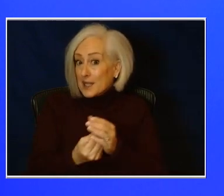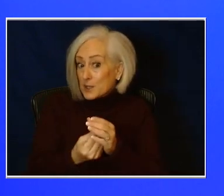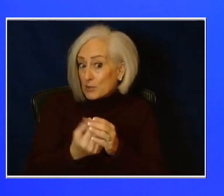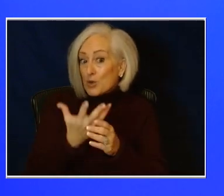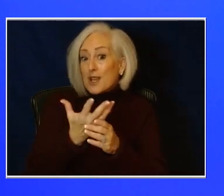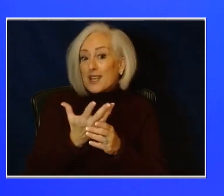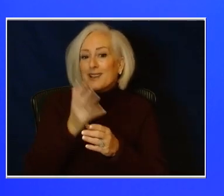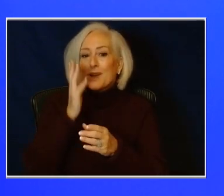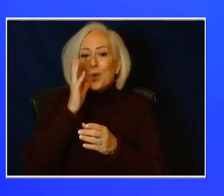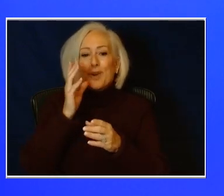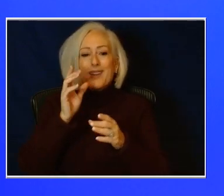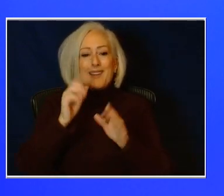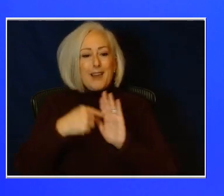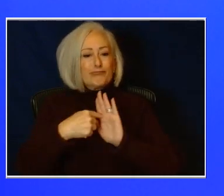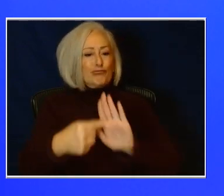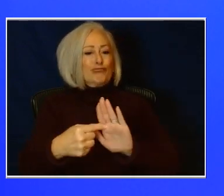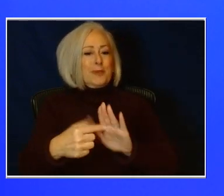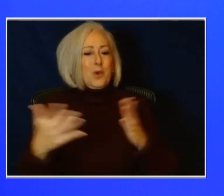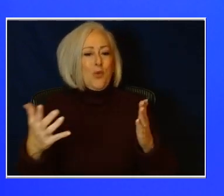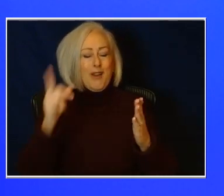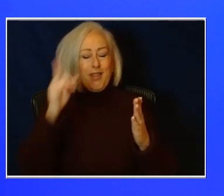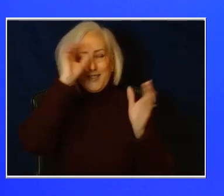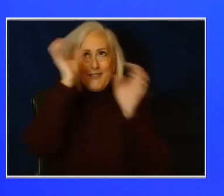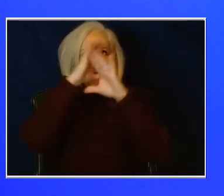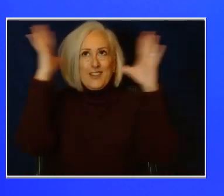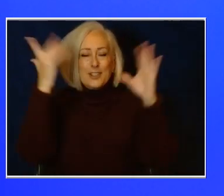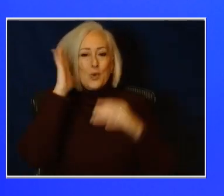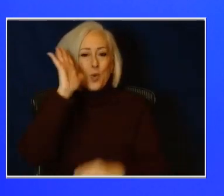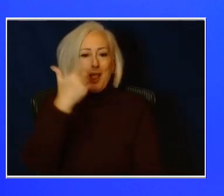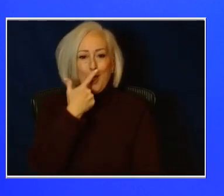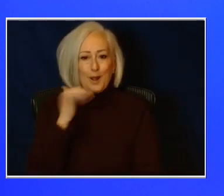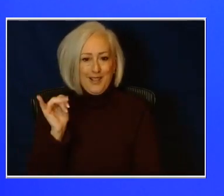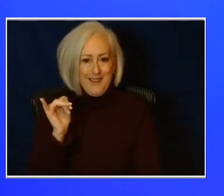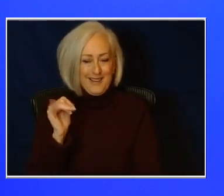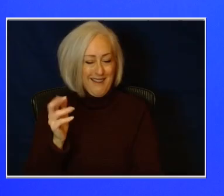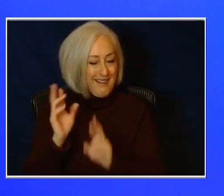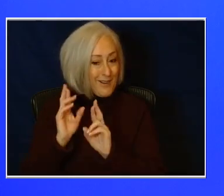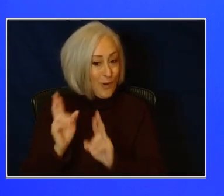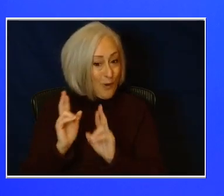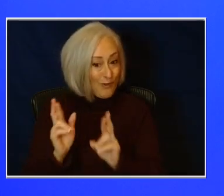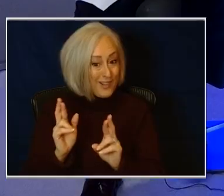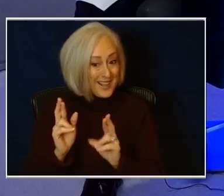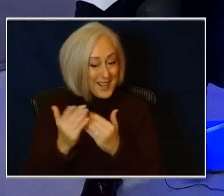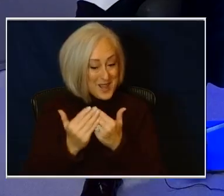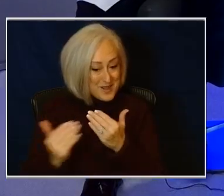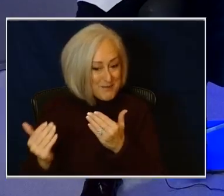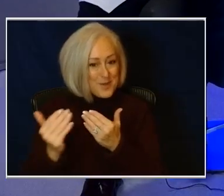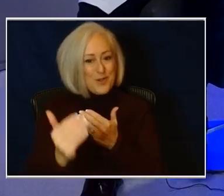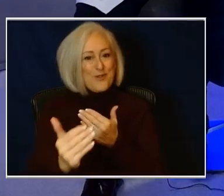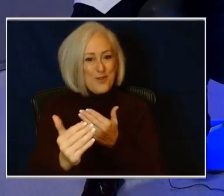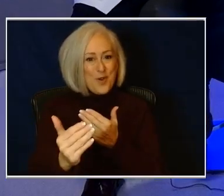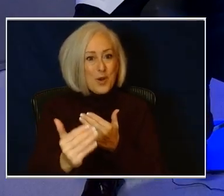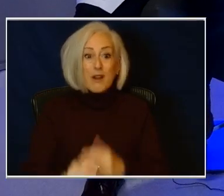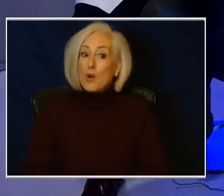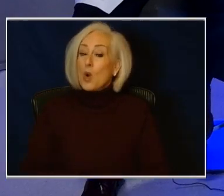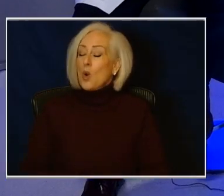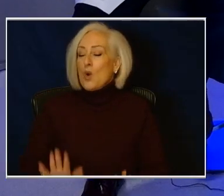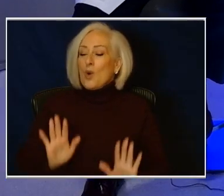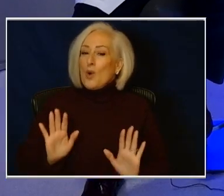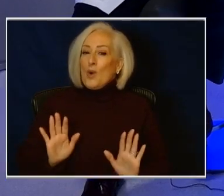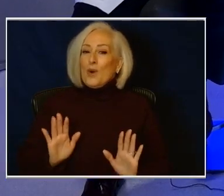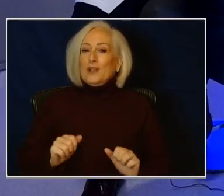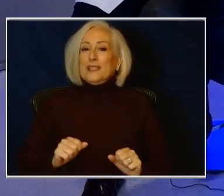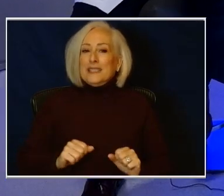like, and hopefully move forward and maybe. Well, I've gotten to a few of those meetings, and I'm